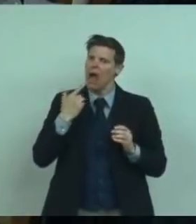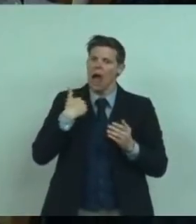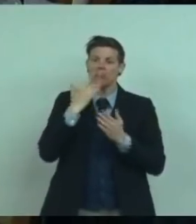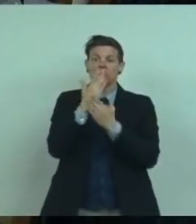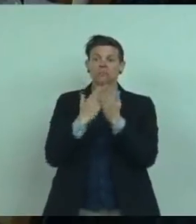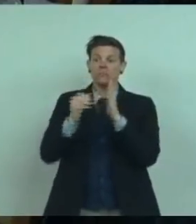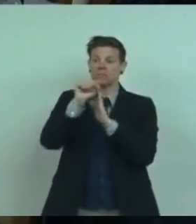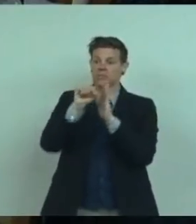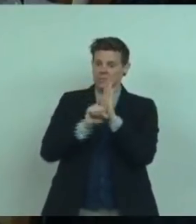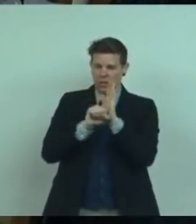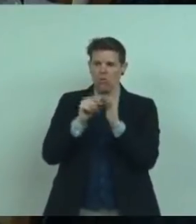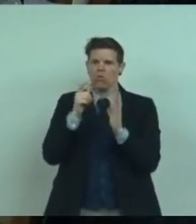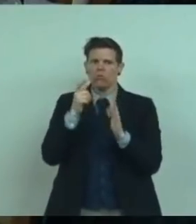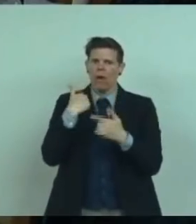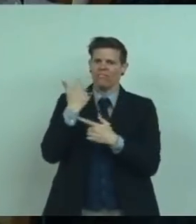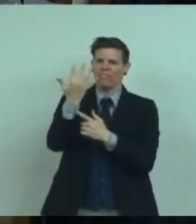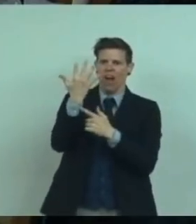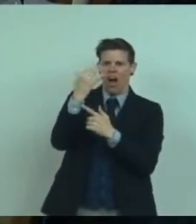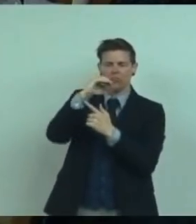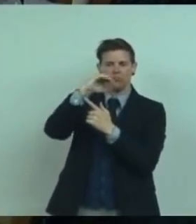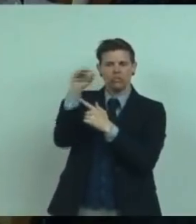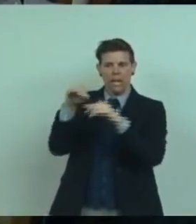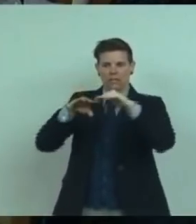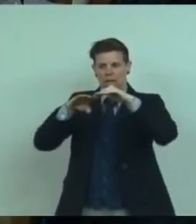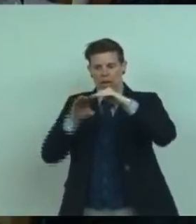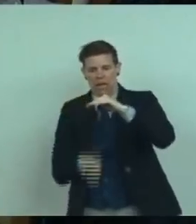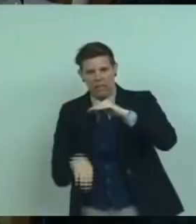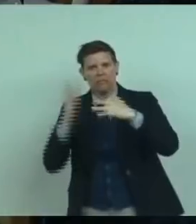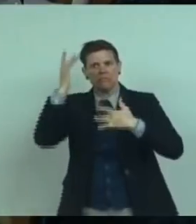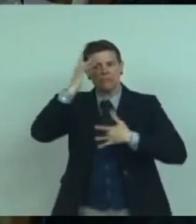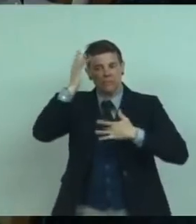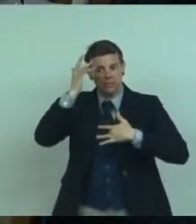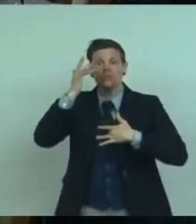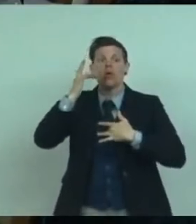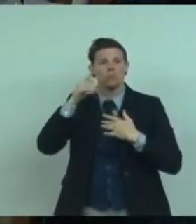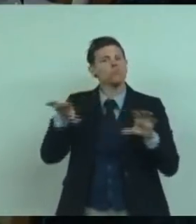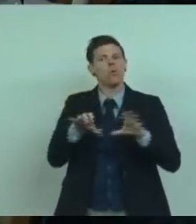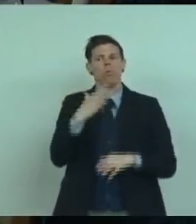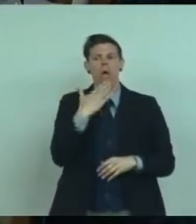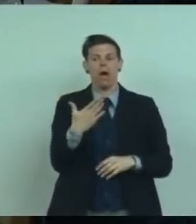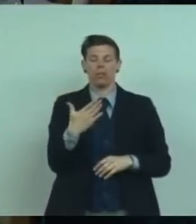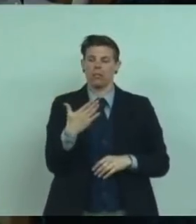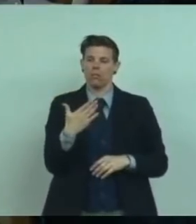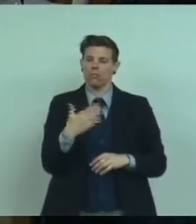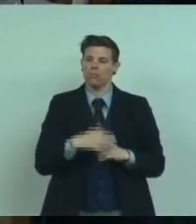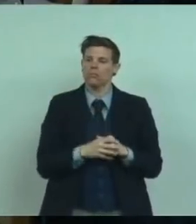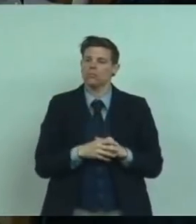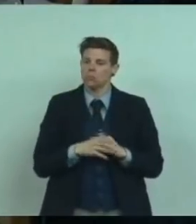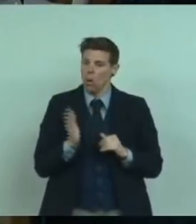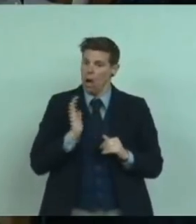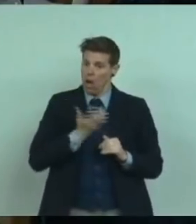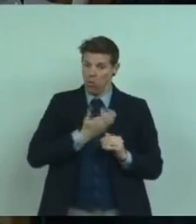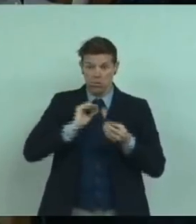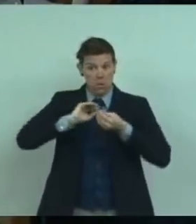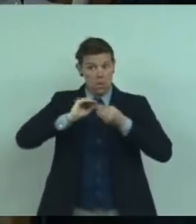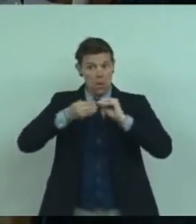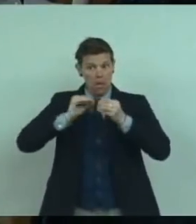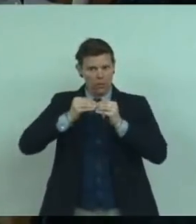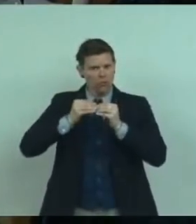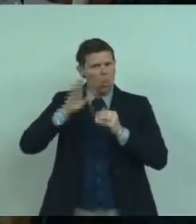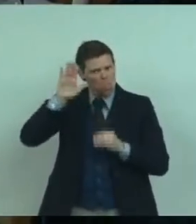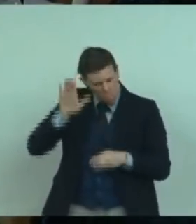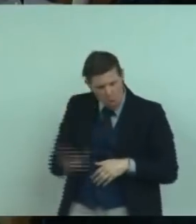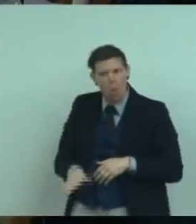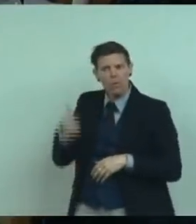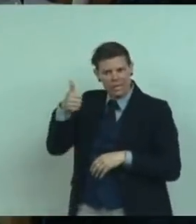this morning, 2.7% of the tests in New Mexico came back positive, one of the lowest rates in the country. It appears we are doing well and may have